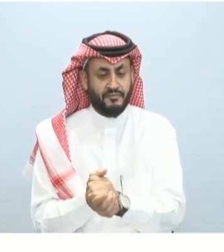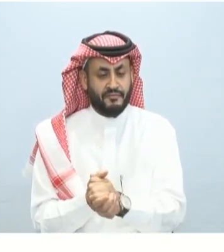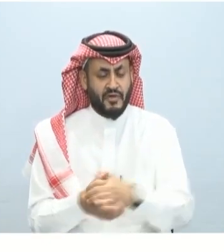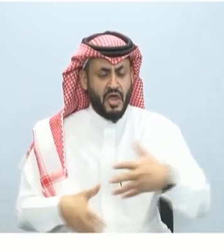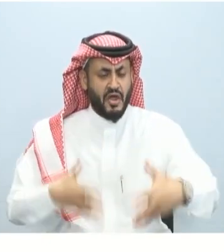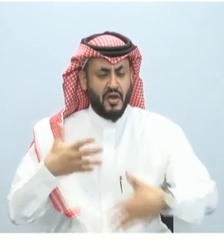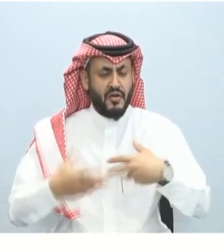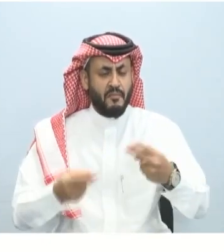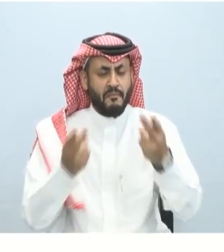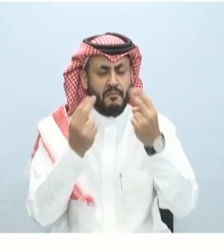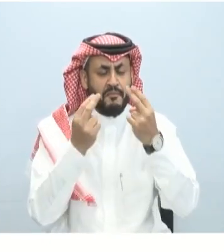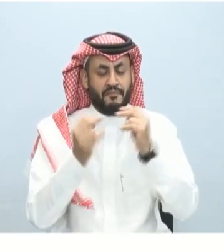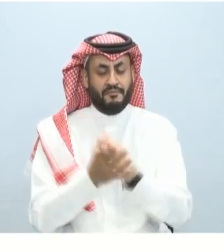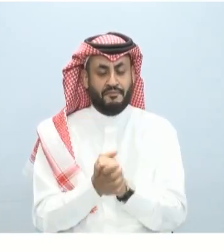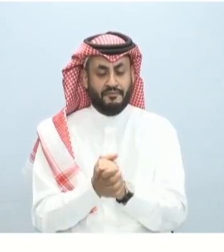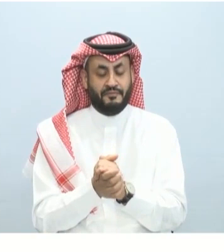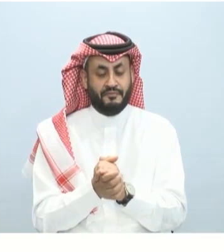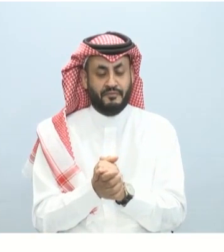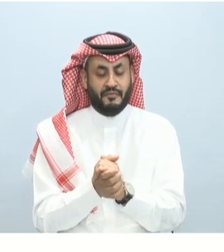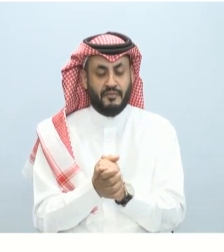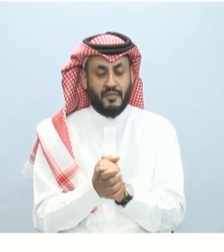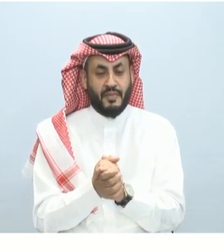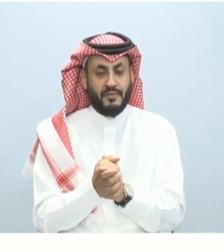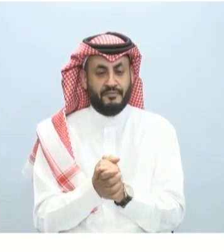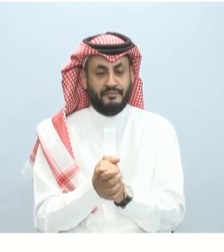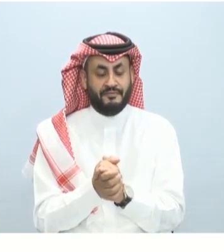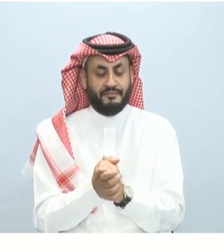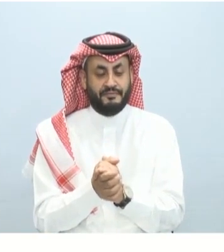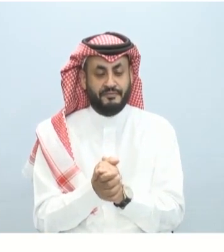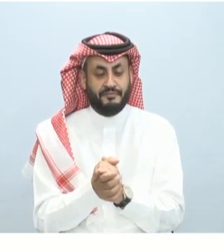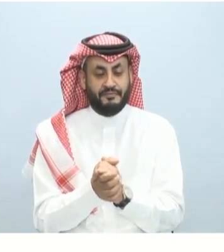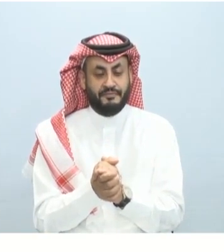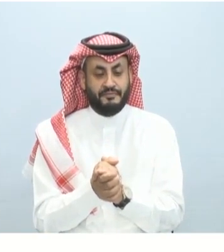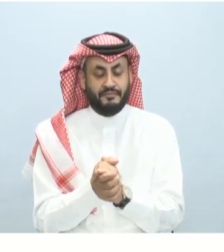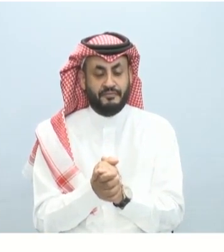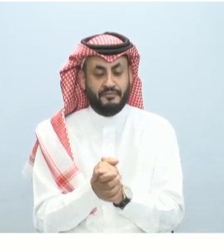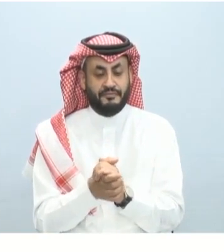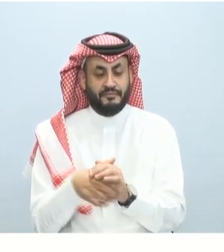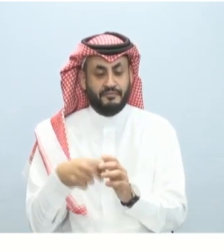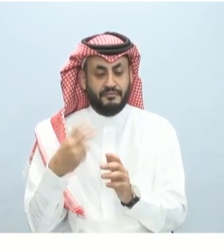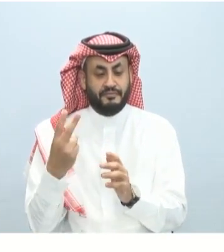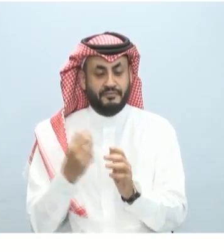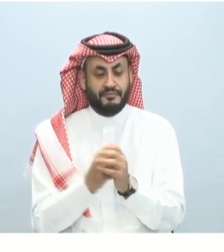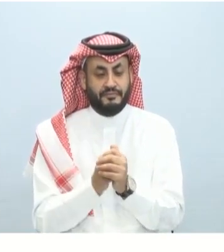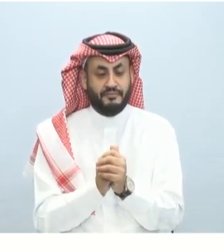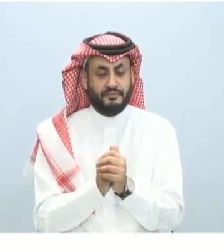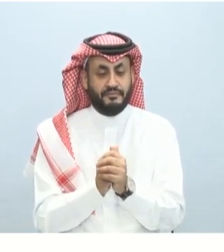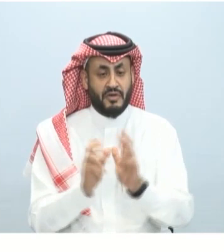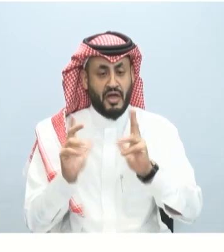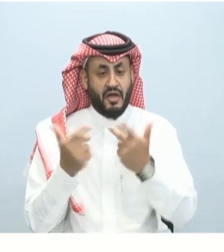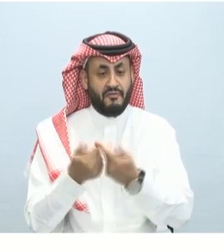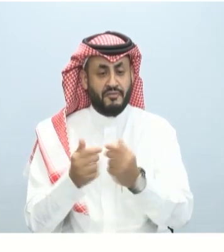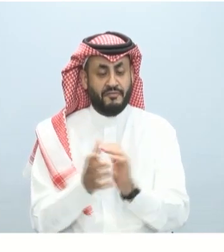effect. My movie has an emotional effect. Also, there is something about